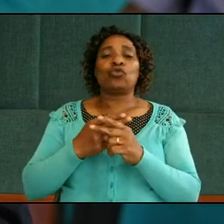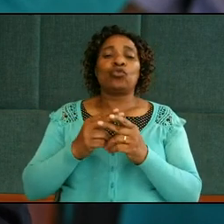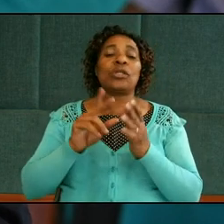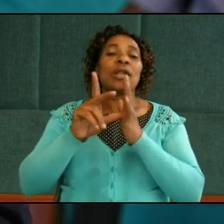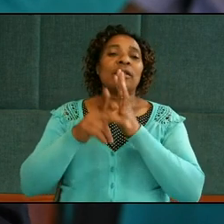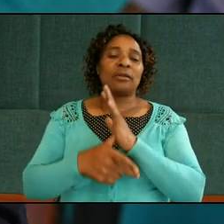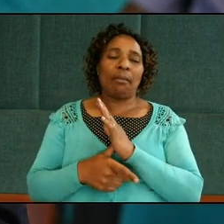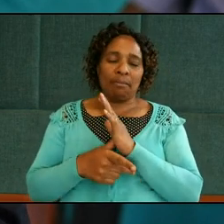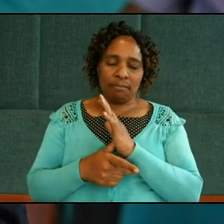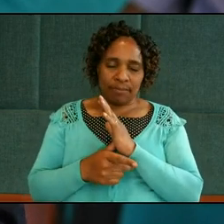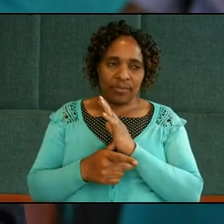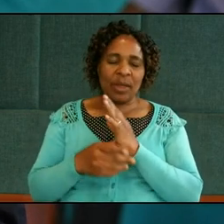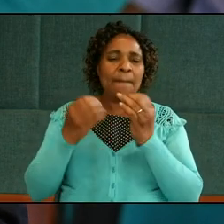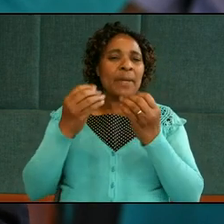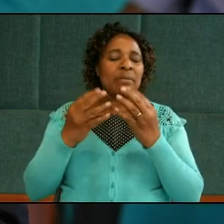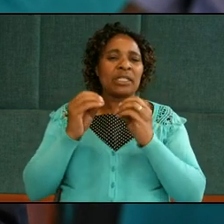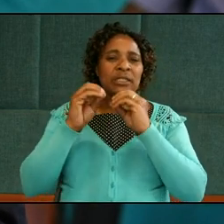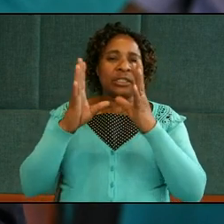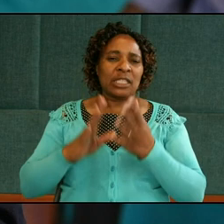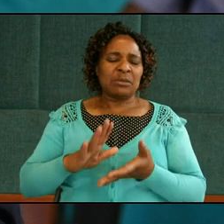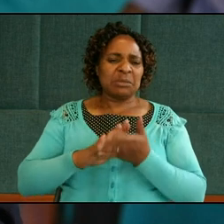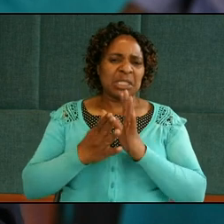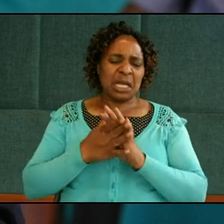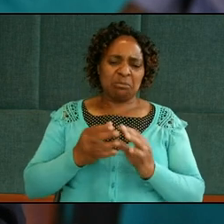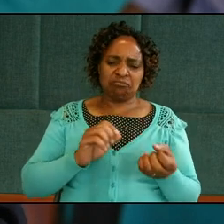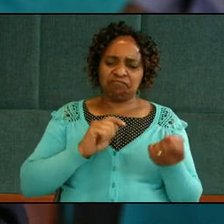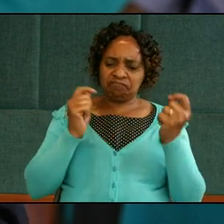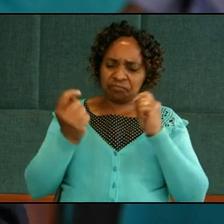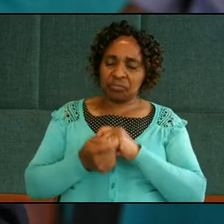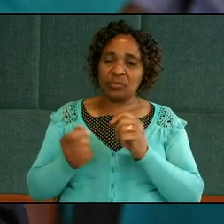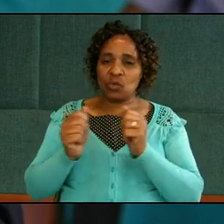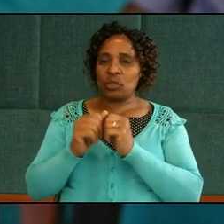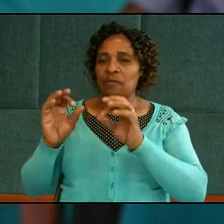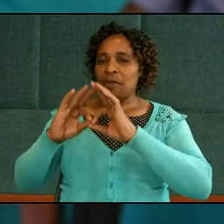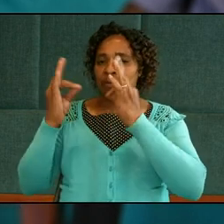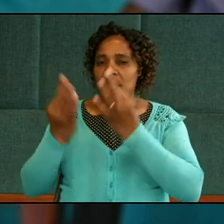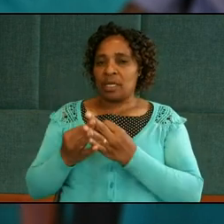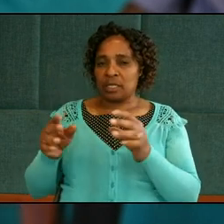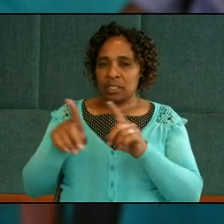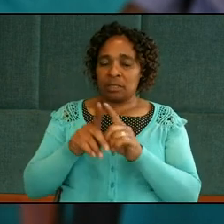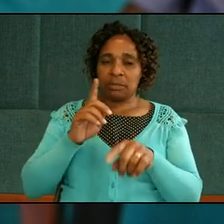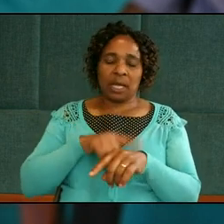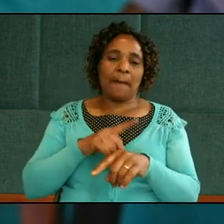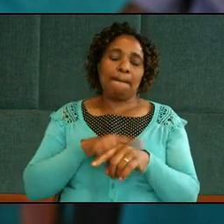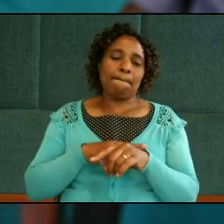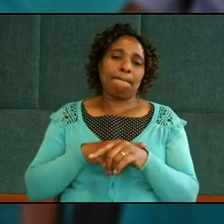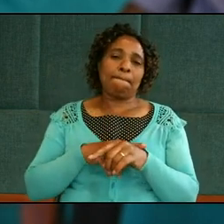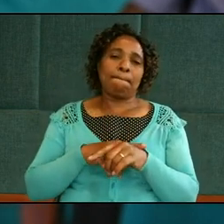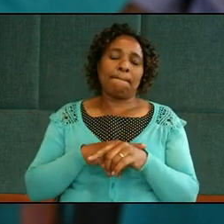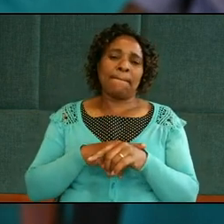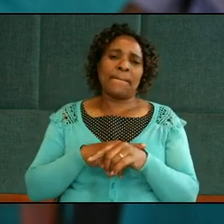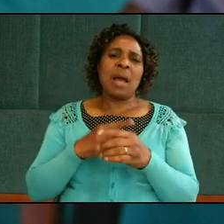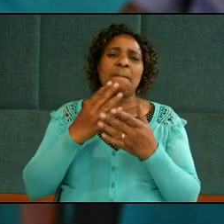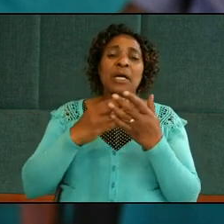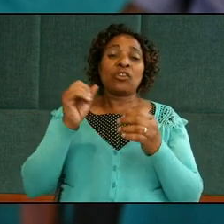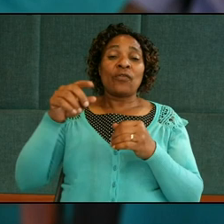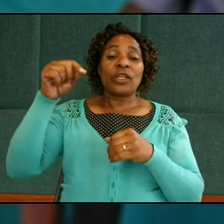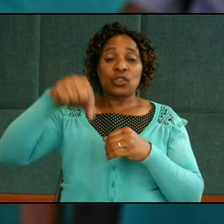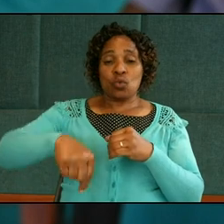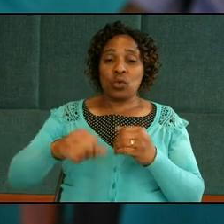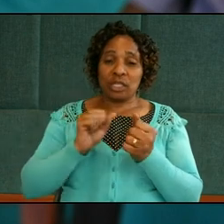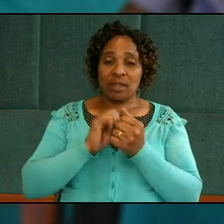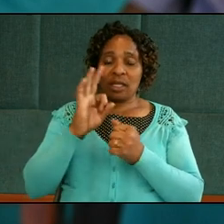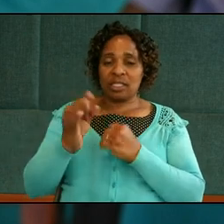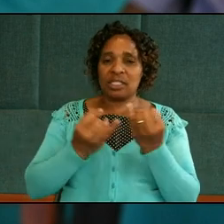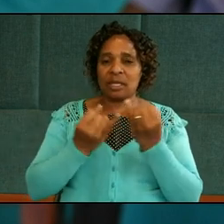later, many teachers became converted, and they converted their families as well. Part of this quarter's